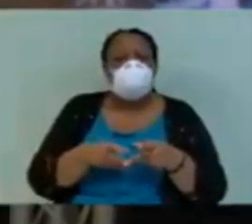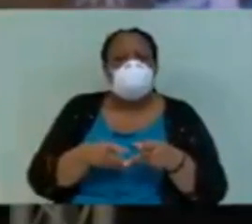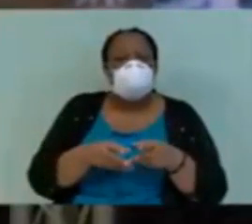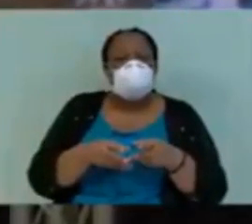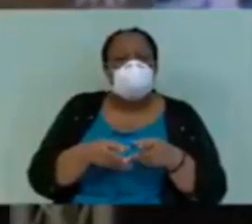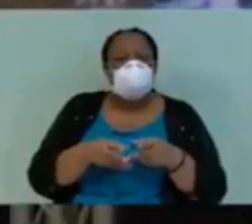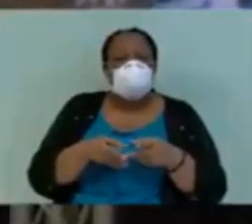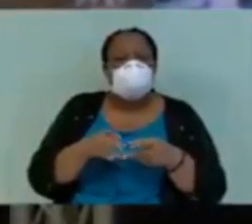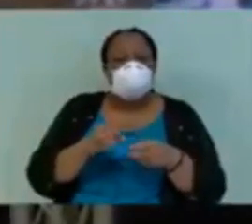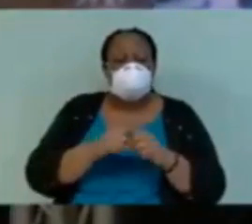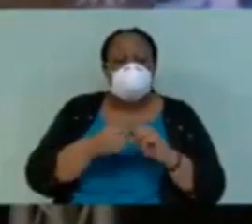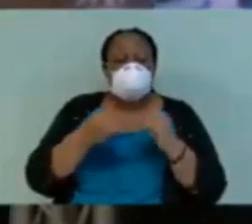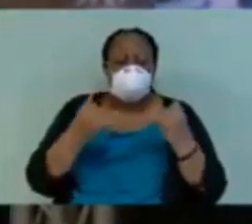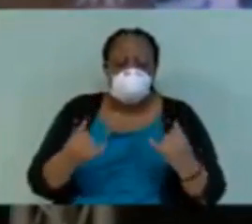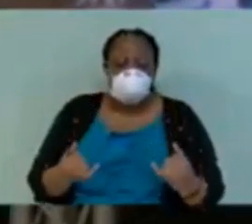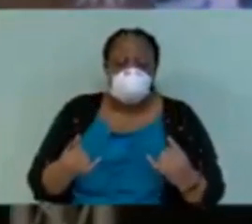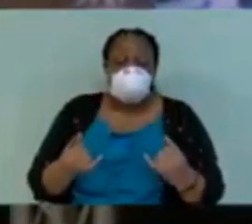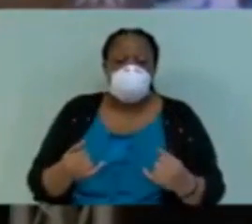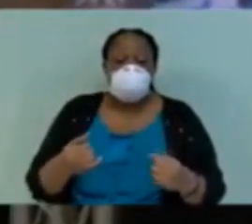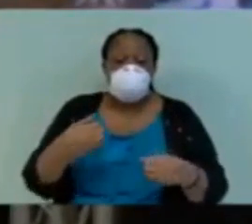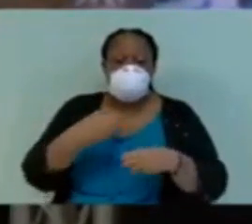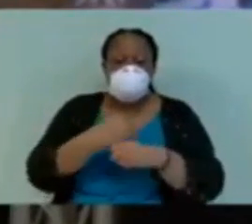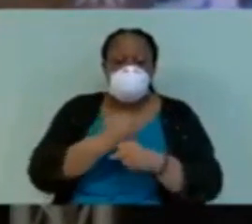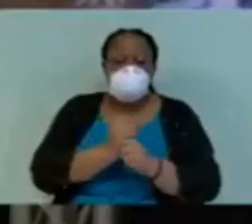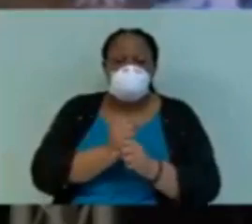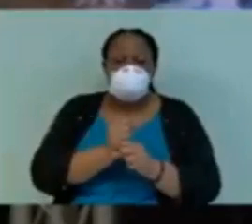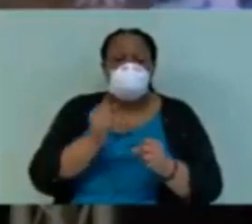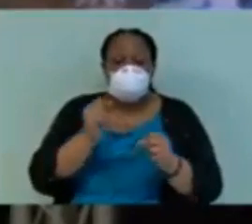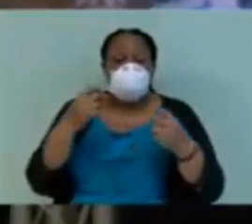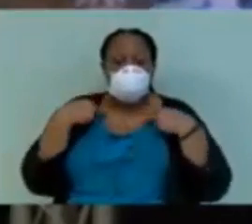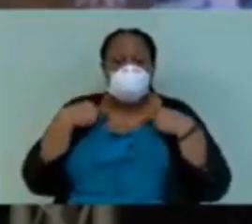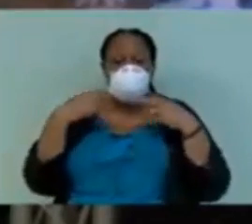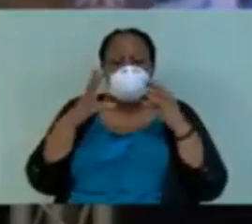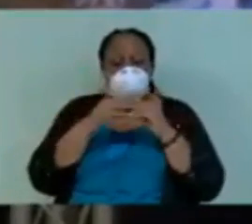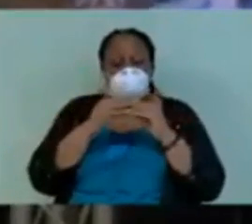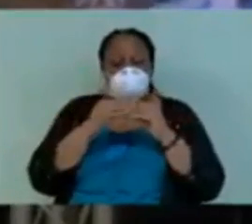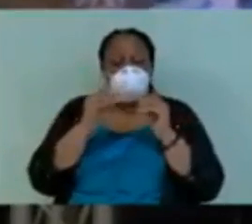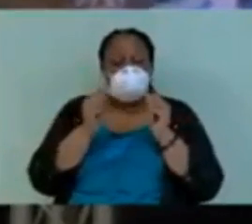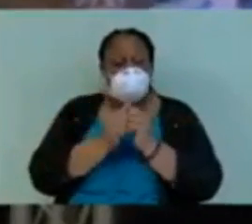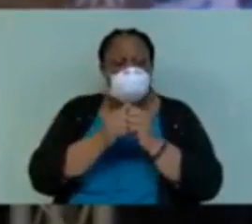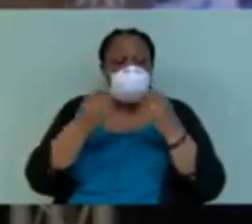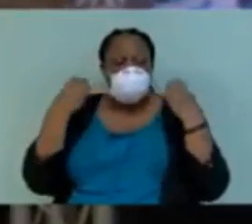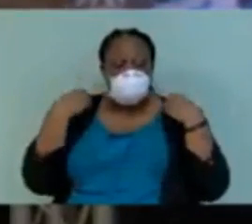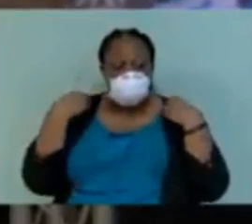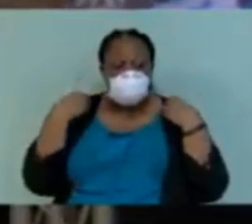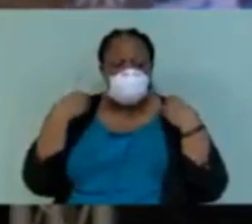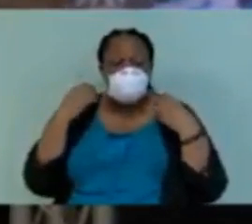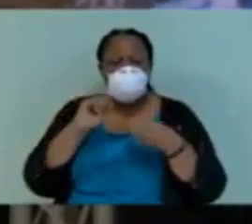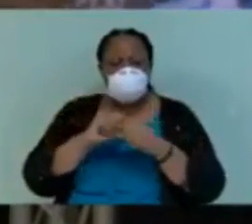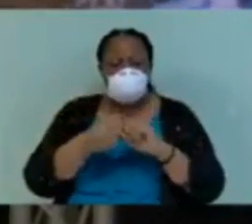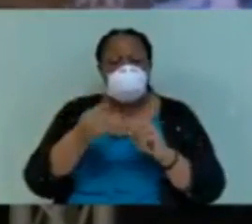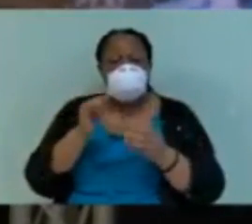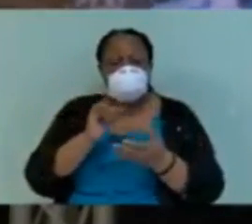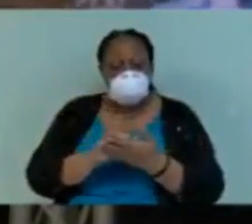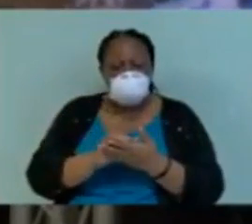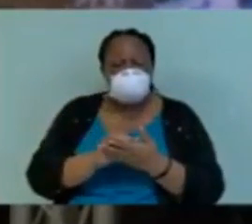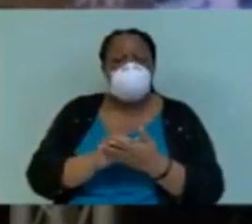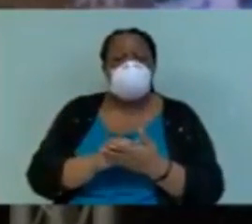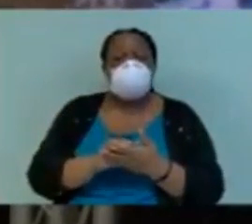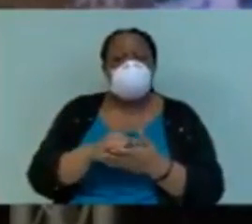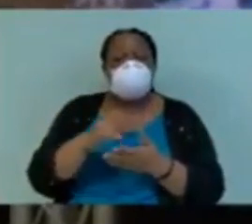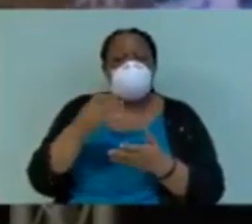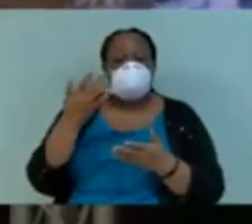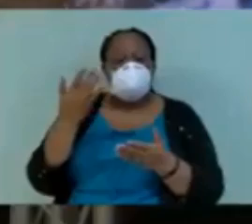overseas jurisdictions destined for our location do not generate any funds at our